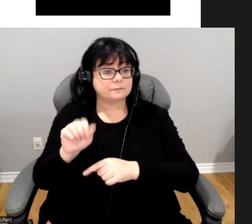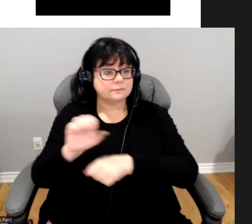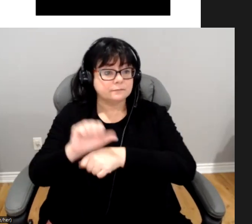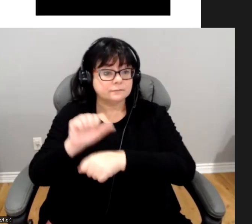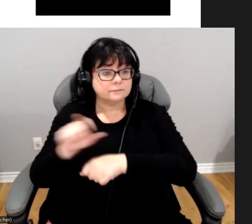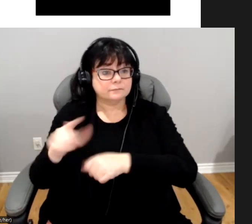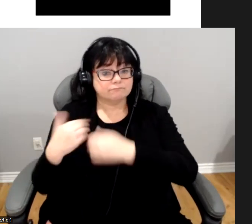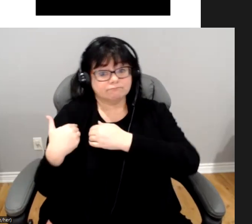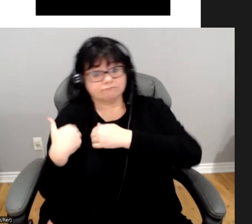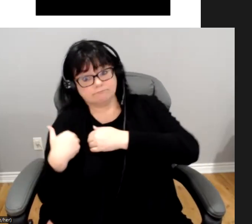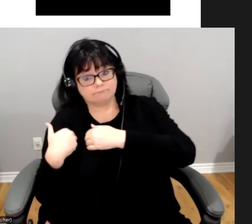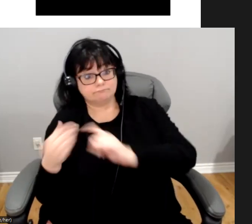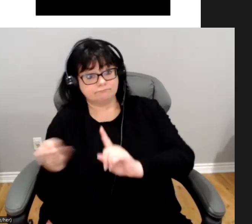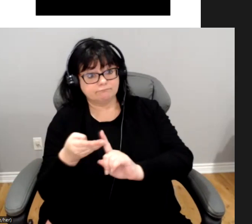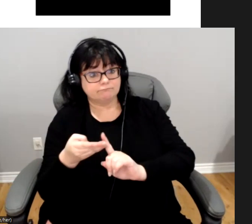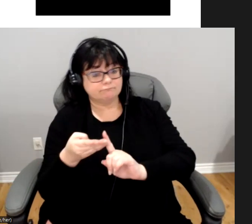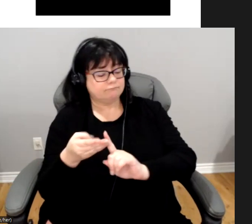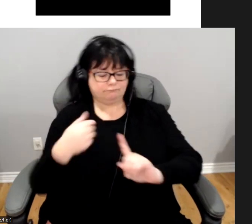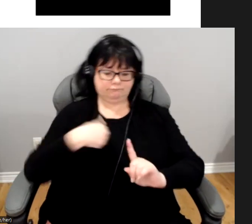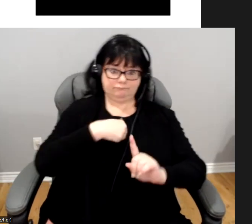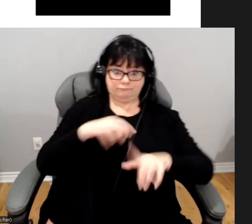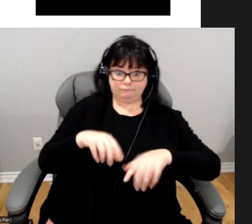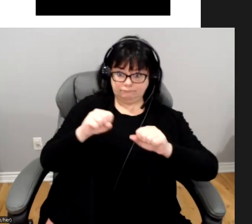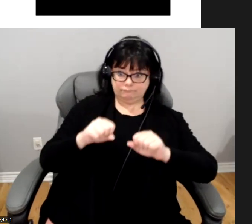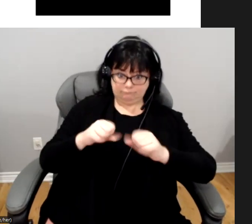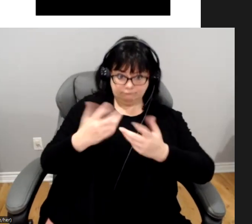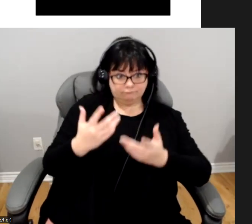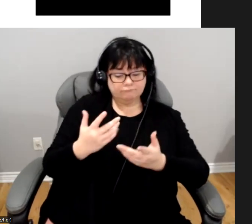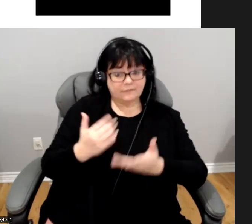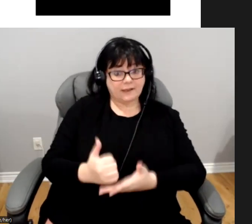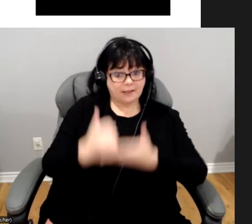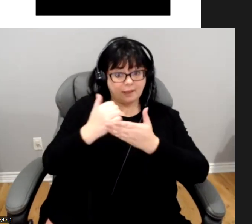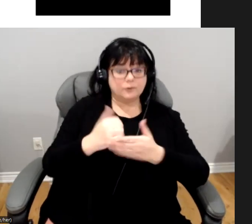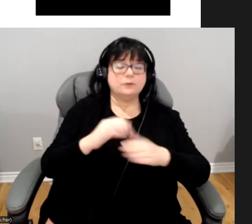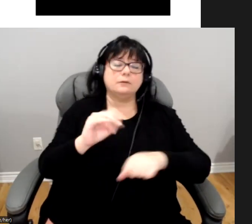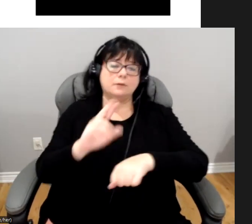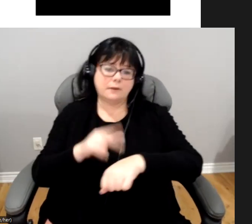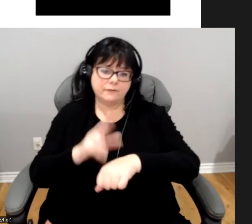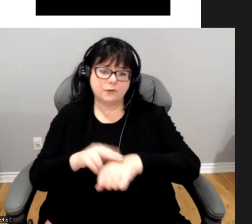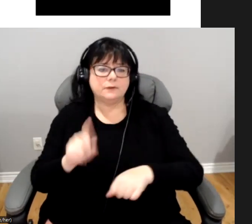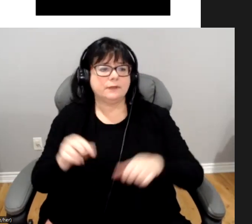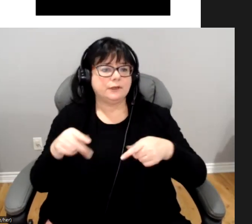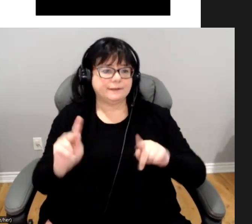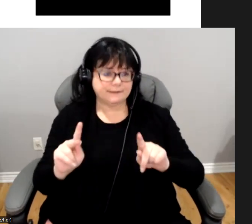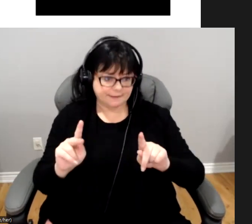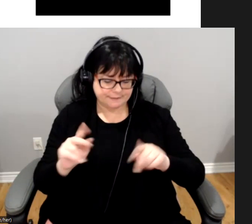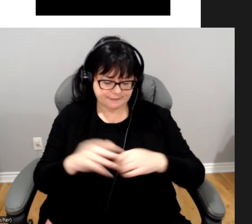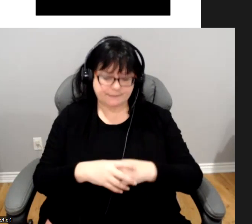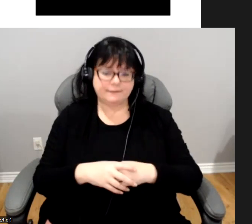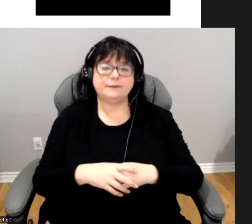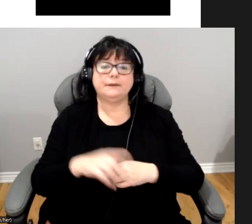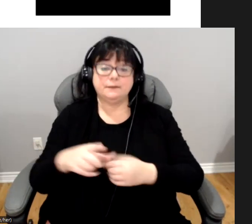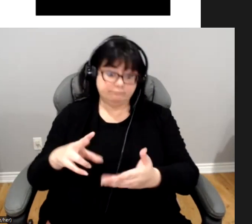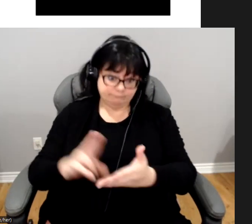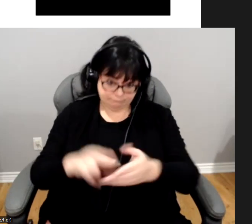And I just have them send their contact information, ask them for consent, of course, send their contact information to me. I'll do the selling.